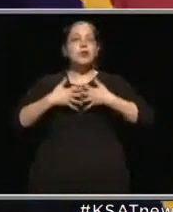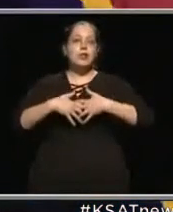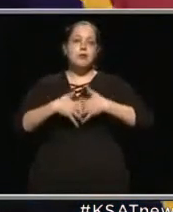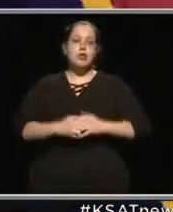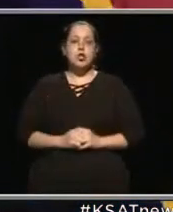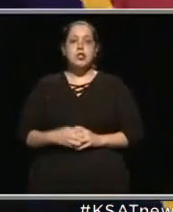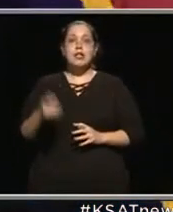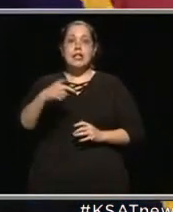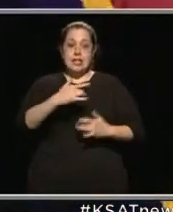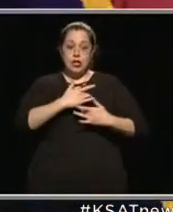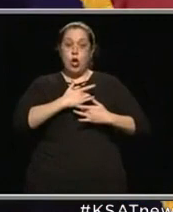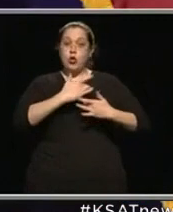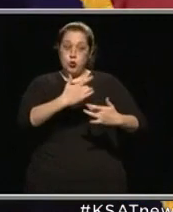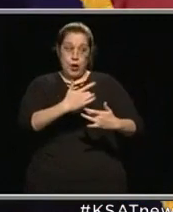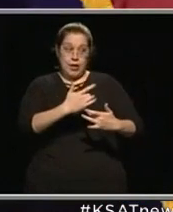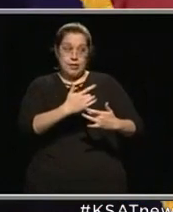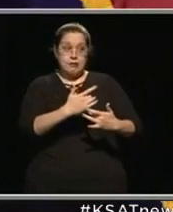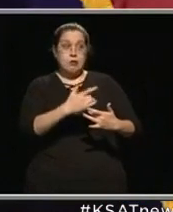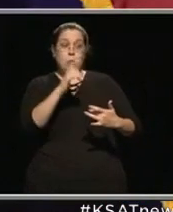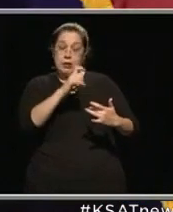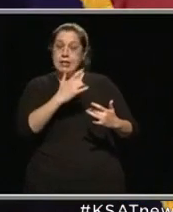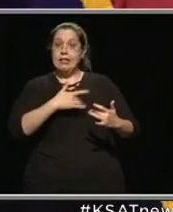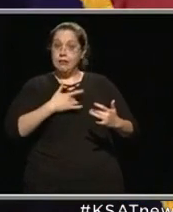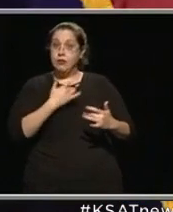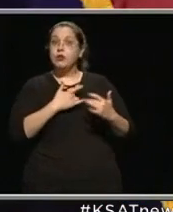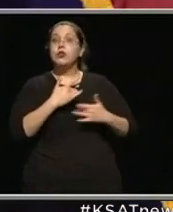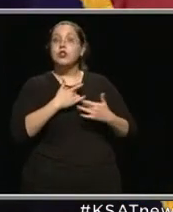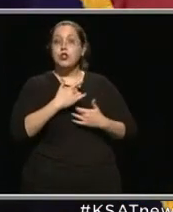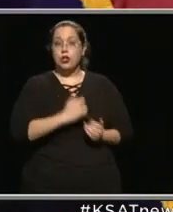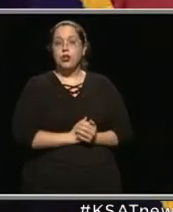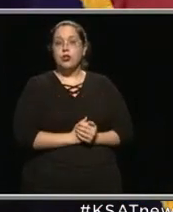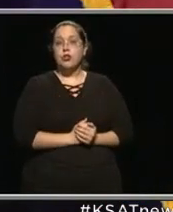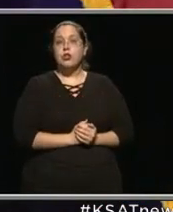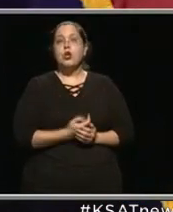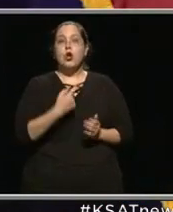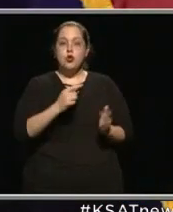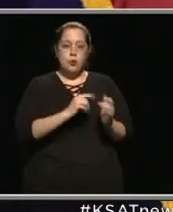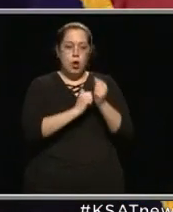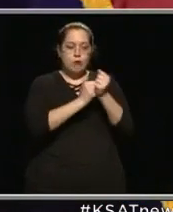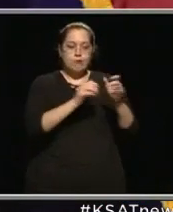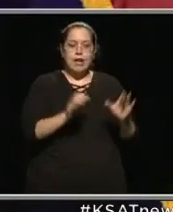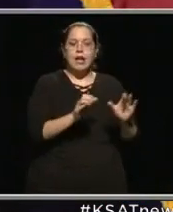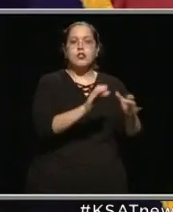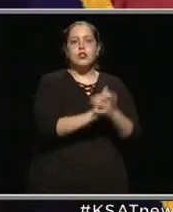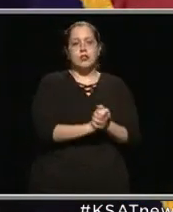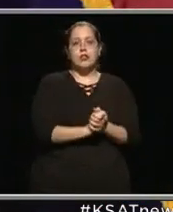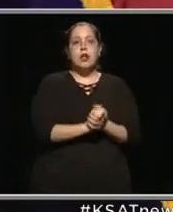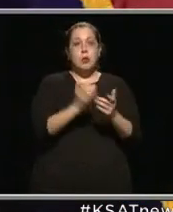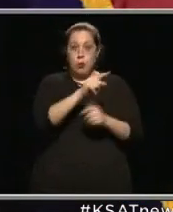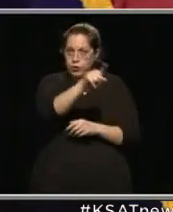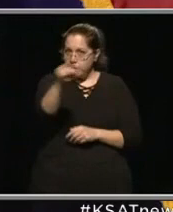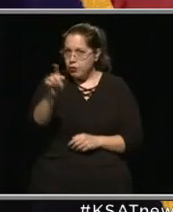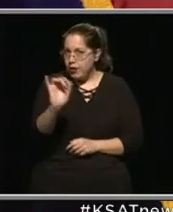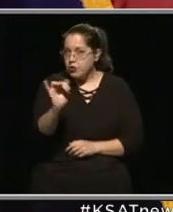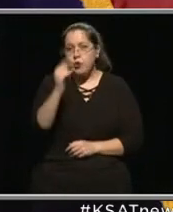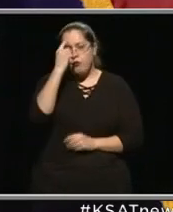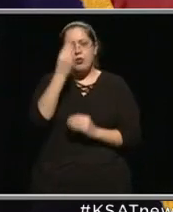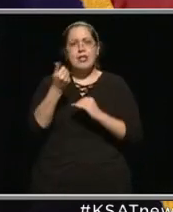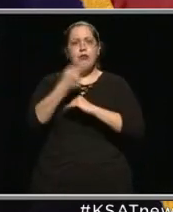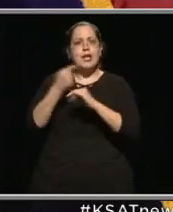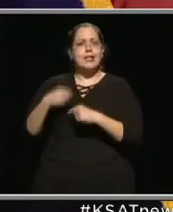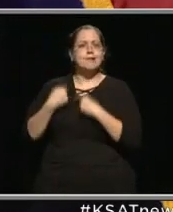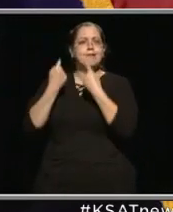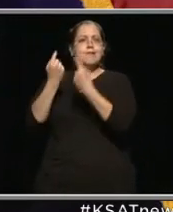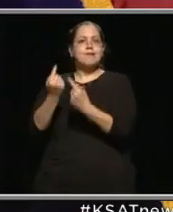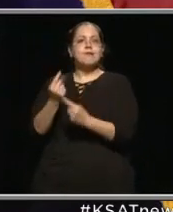are trends that we should be concerned about, and so we are acting accordingly. And we want you to as well. For the past several days, we've